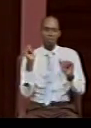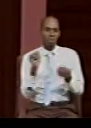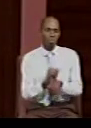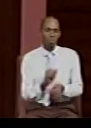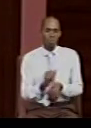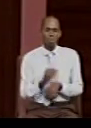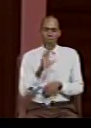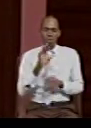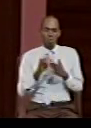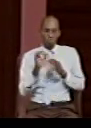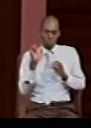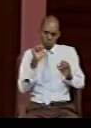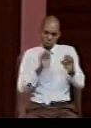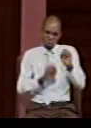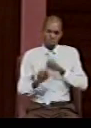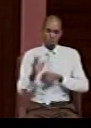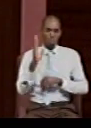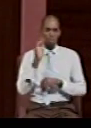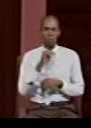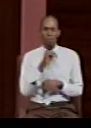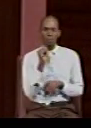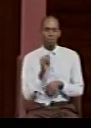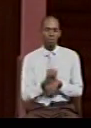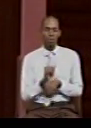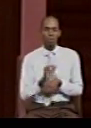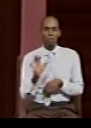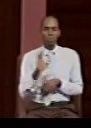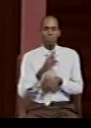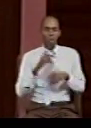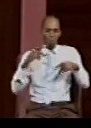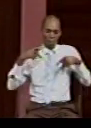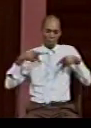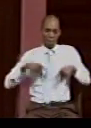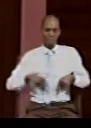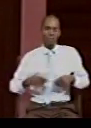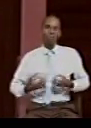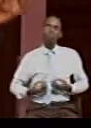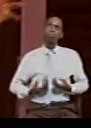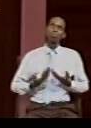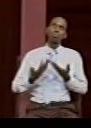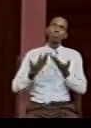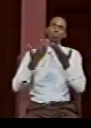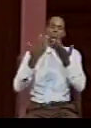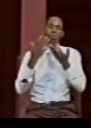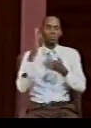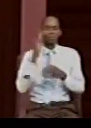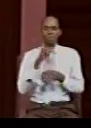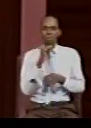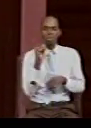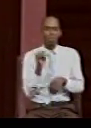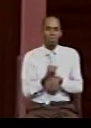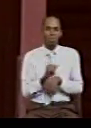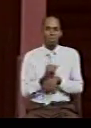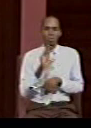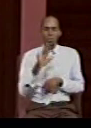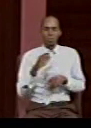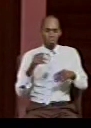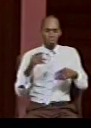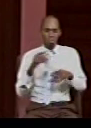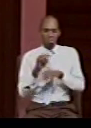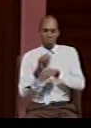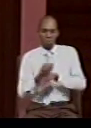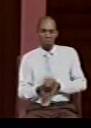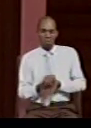will not do it. Your personal sacrifice will not do it. Your traditional religion will not do